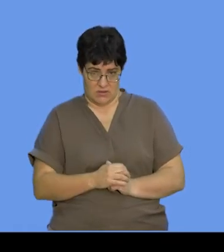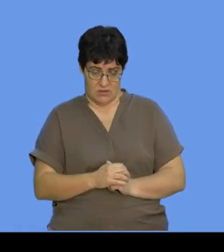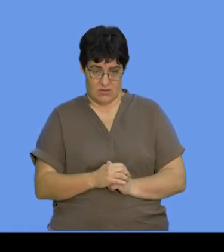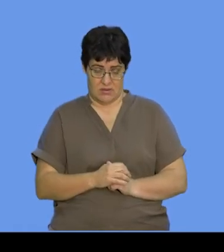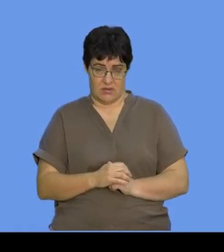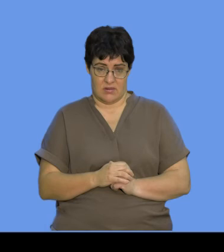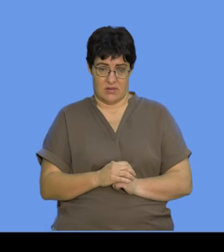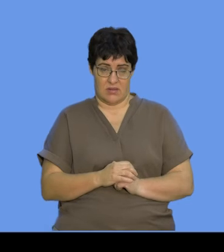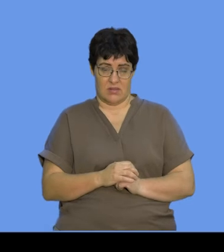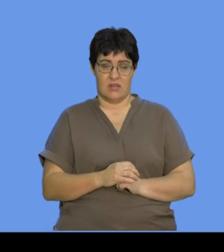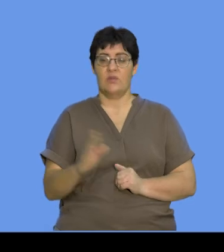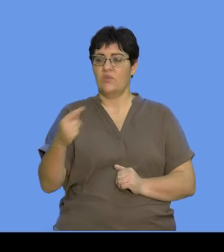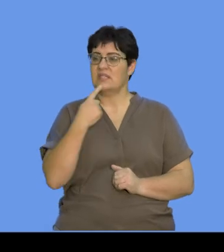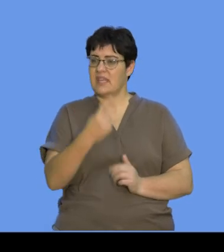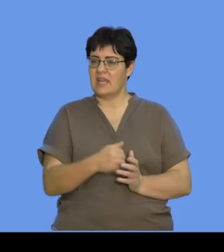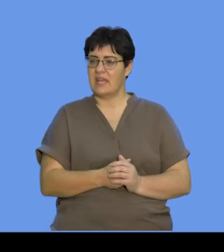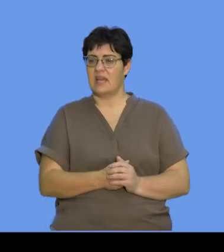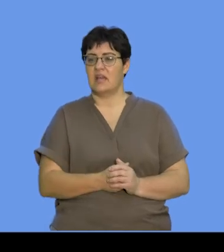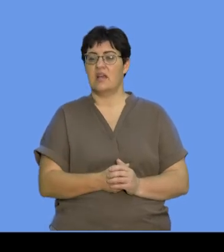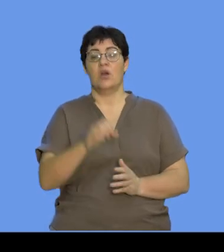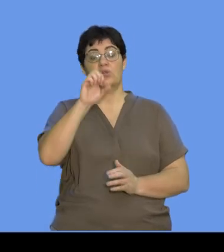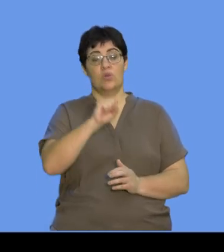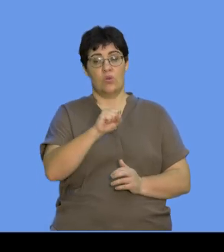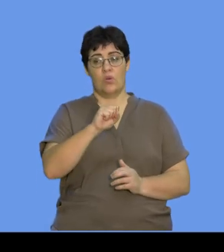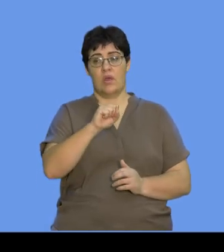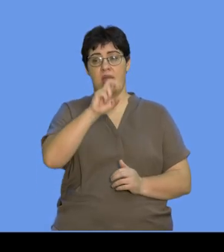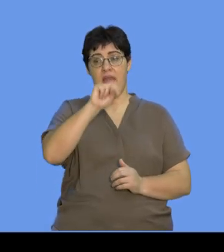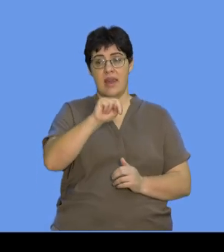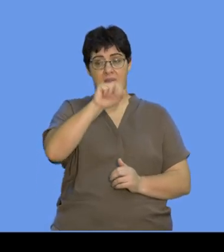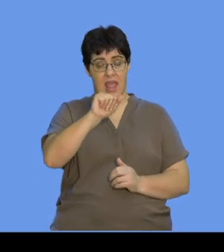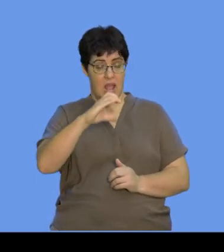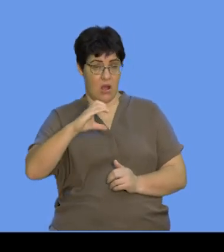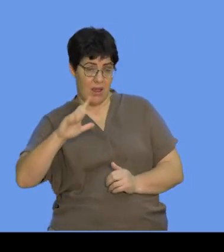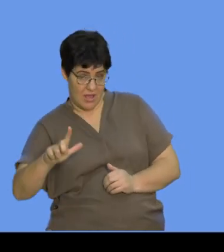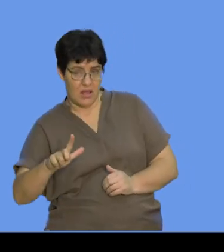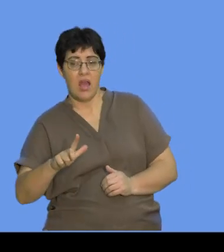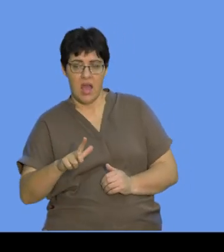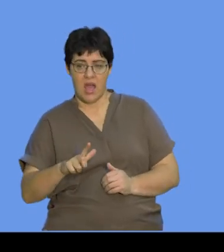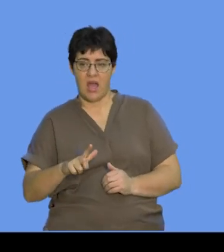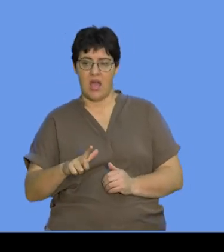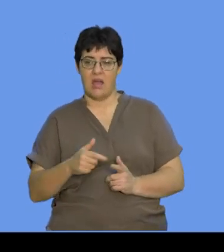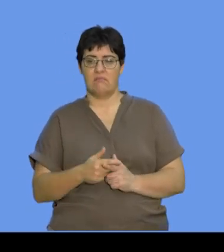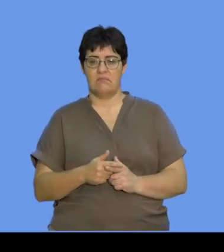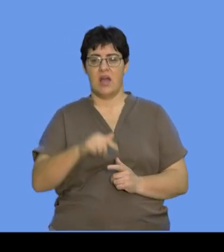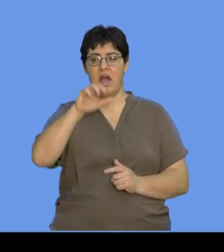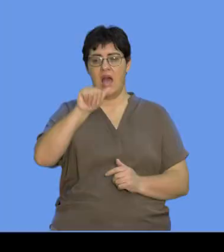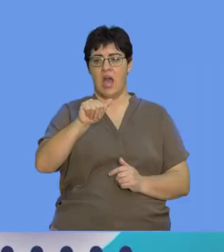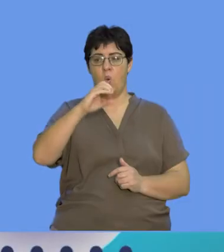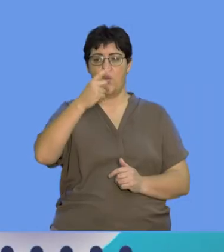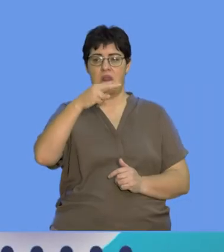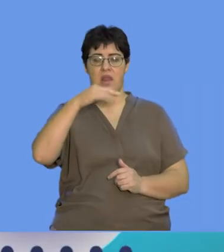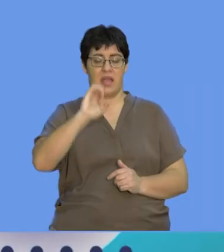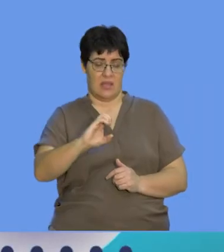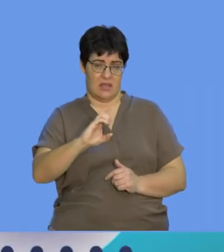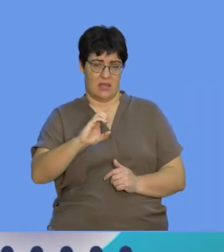So in other words, we can simply say that sodium chloride is an ionic solid. So if we say it's an ionic solid, what does that say to us? It